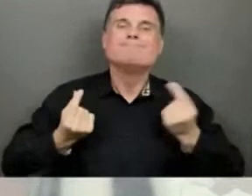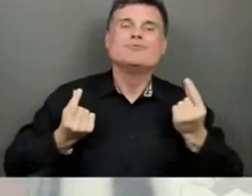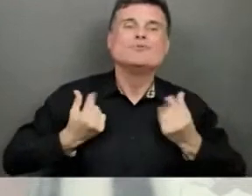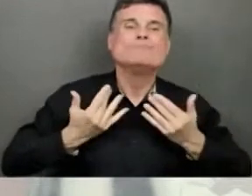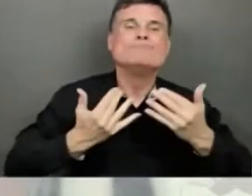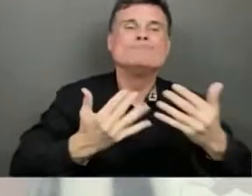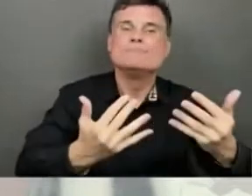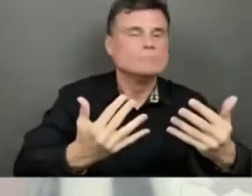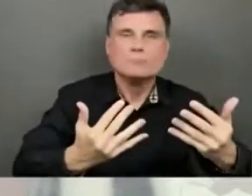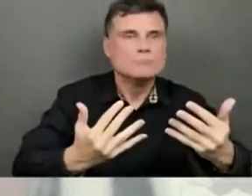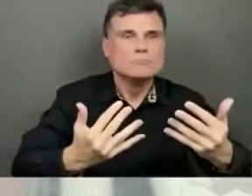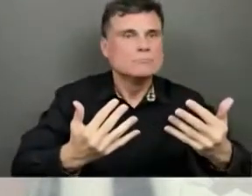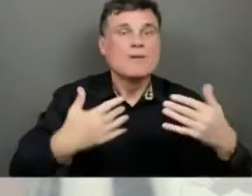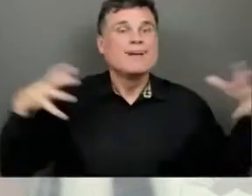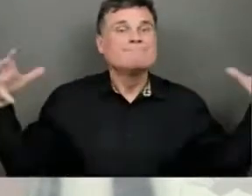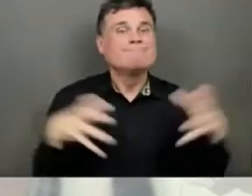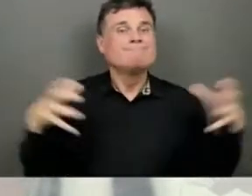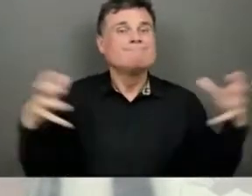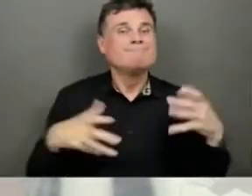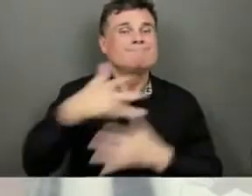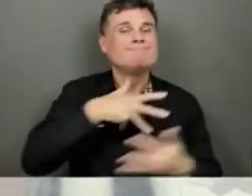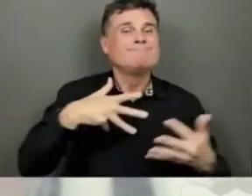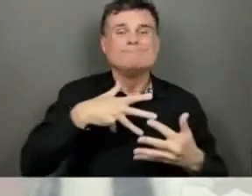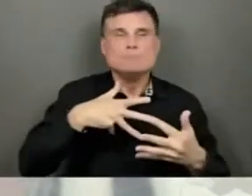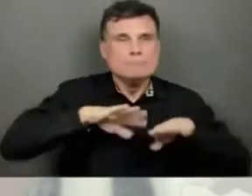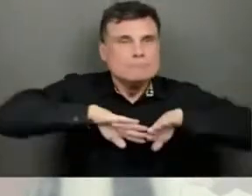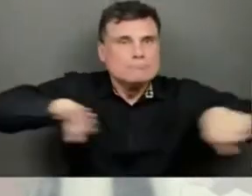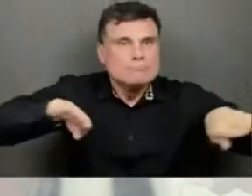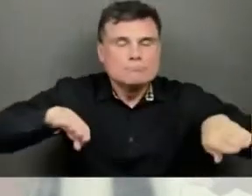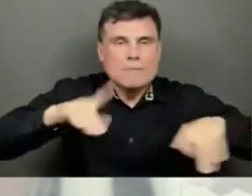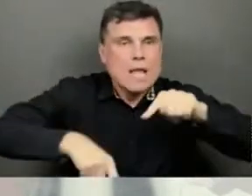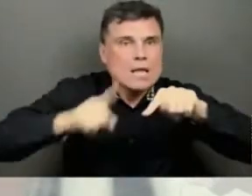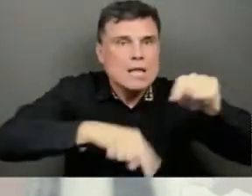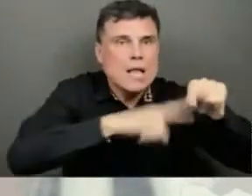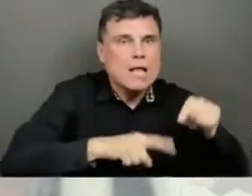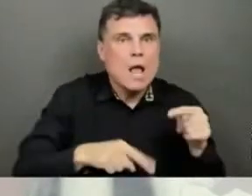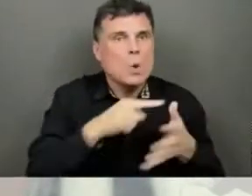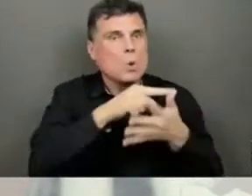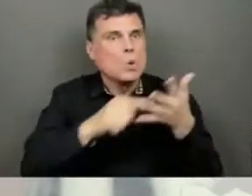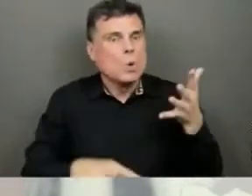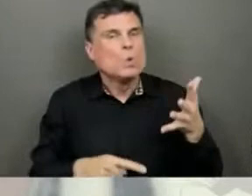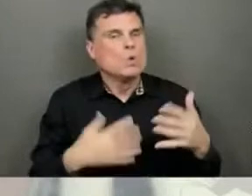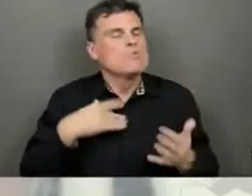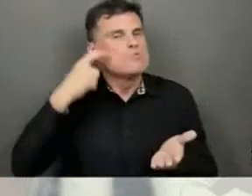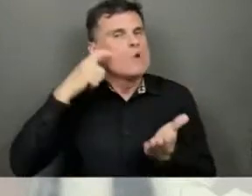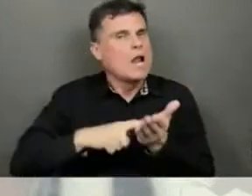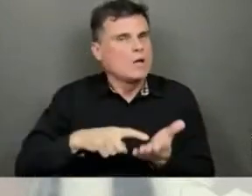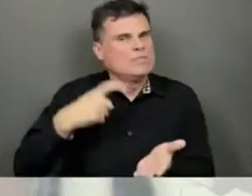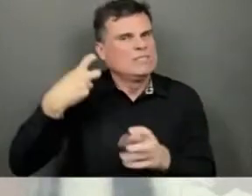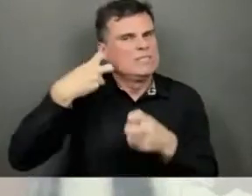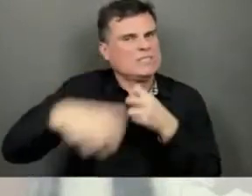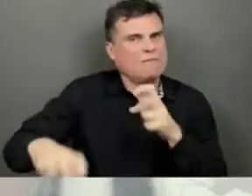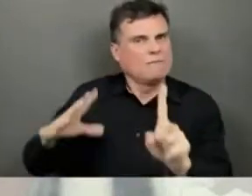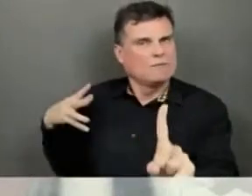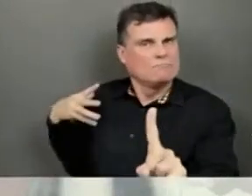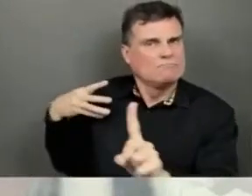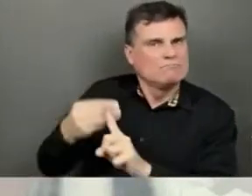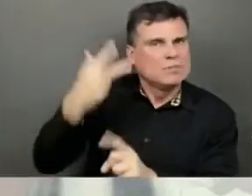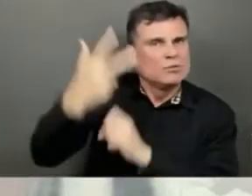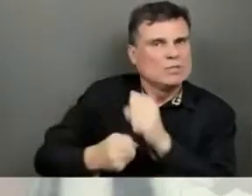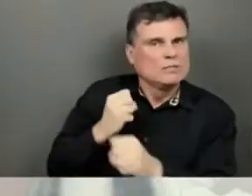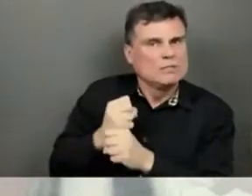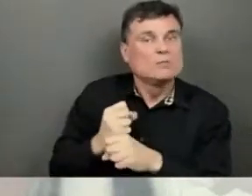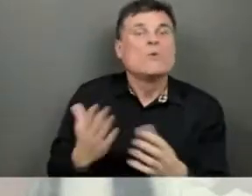all people in BC, by nurses and doctors and health science professionals and healthcare workers, of course, but